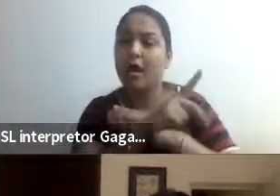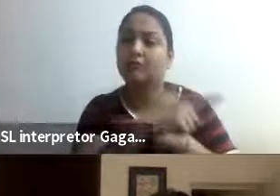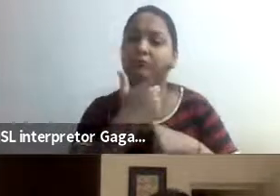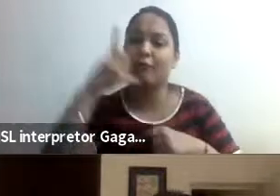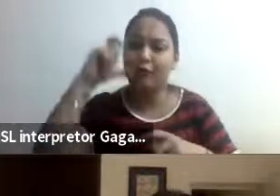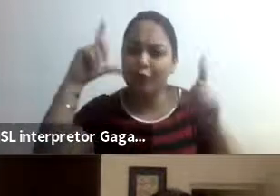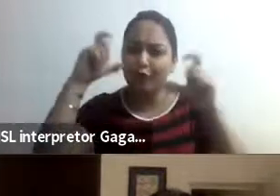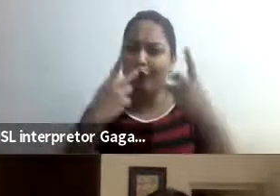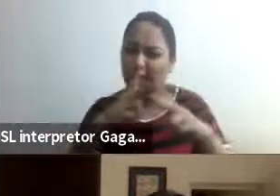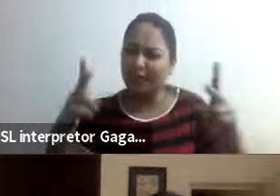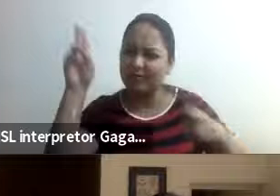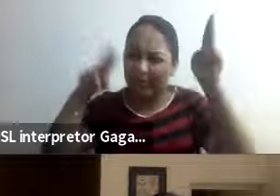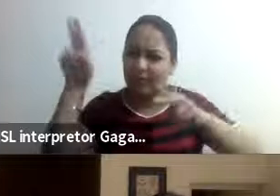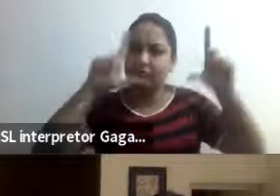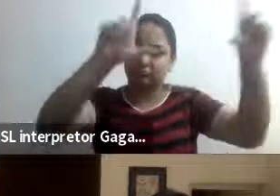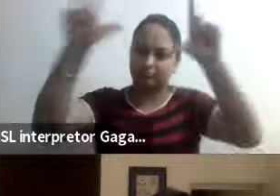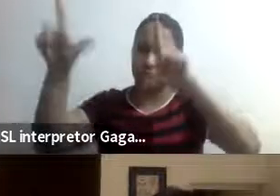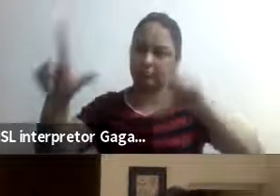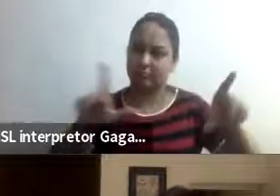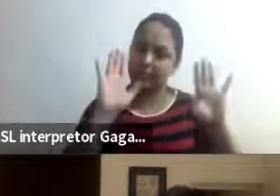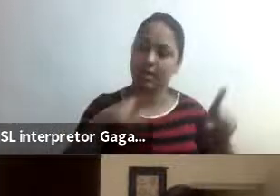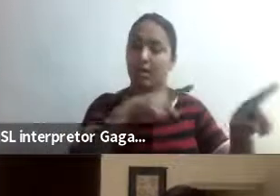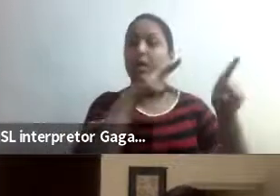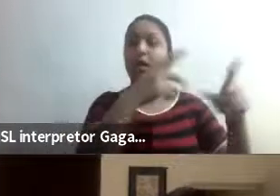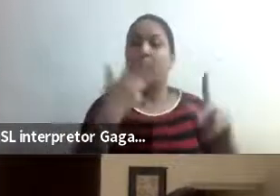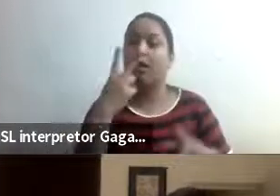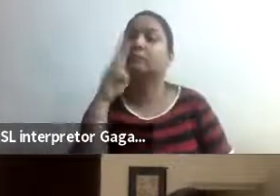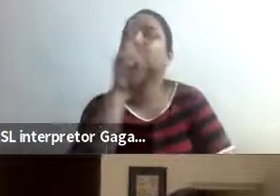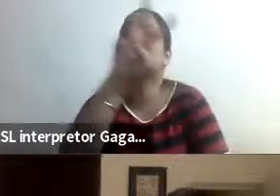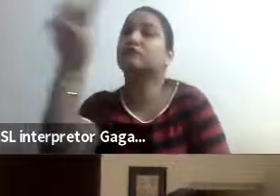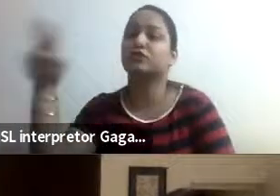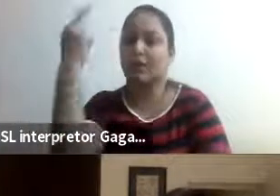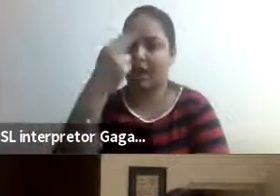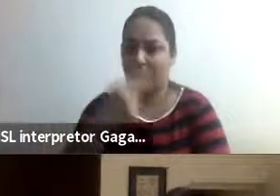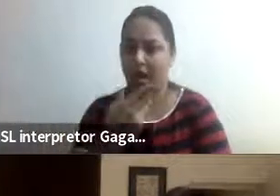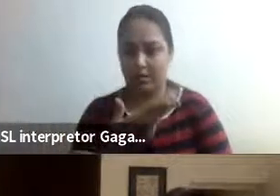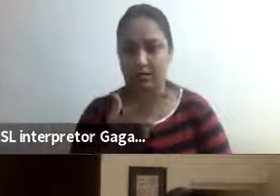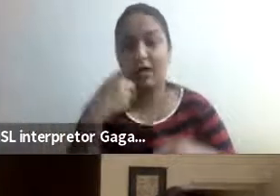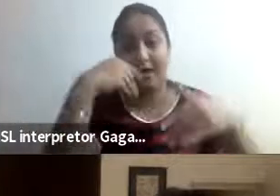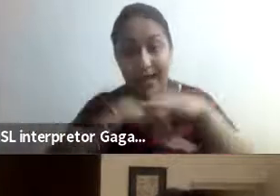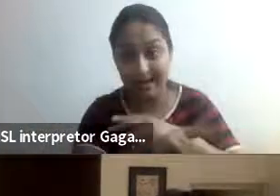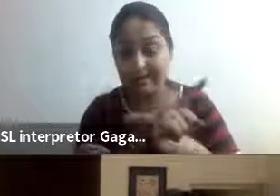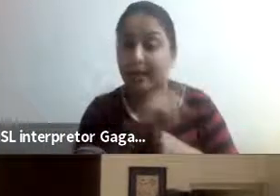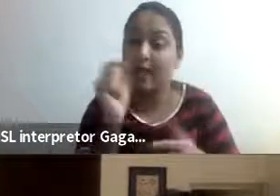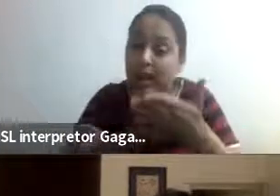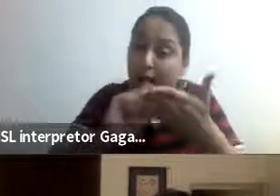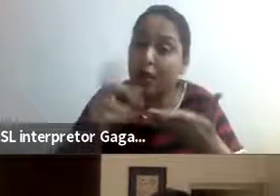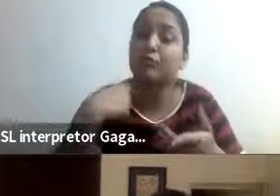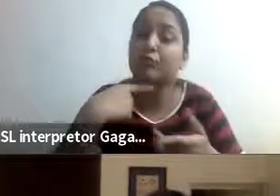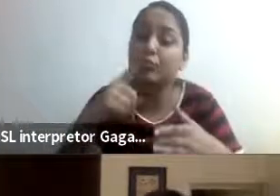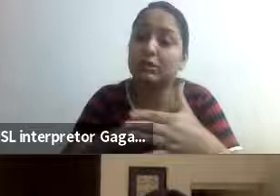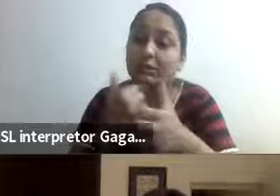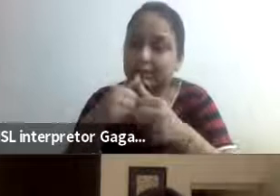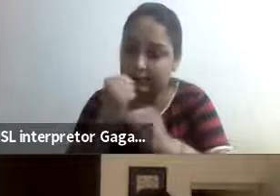branch, actually, a wing of the Bharat Bhavan would focus on visual art. And they appointed writer Jagdish Swaminathan to be